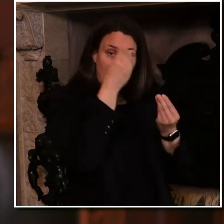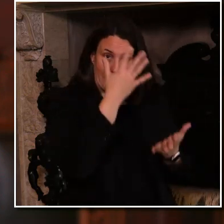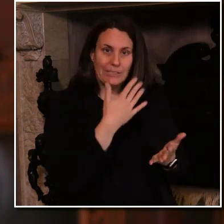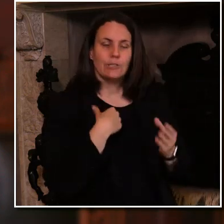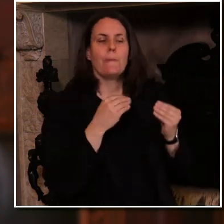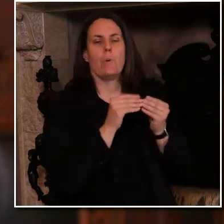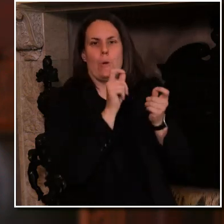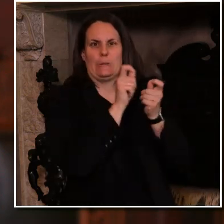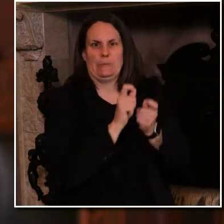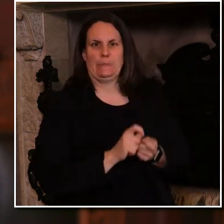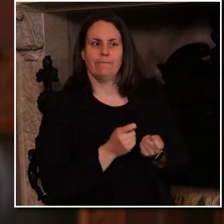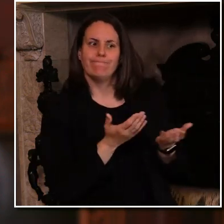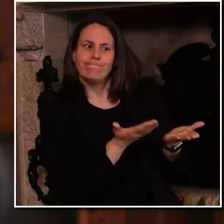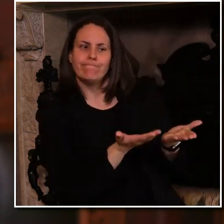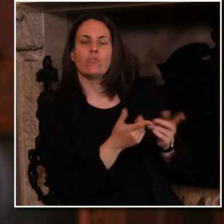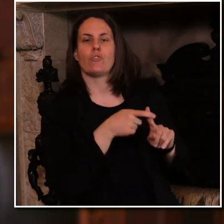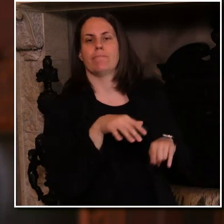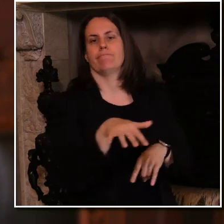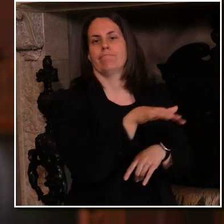can without